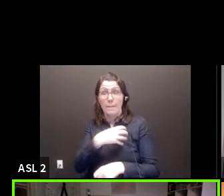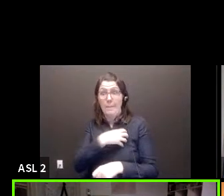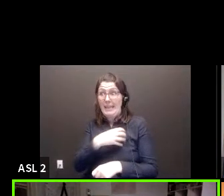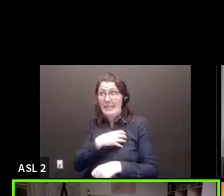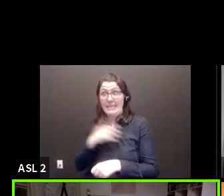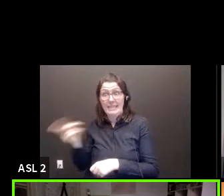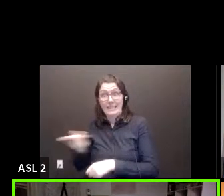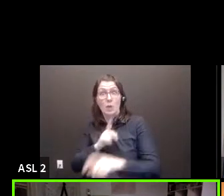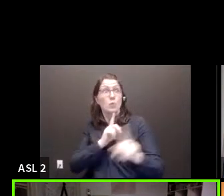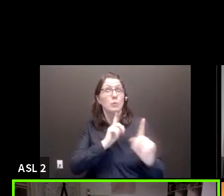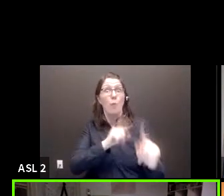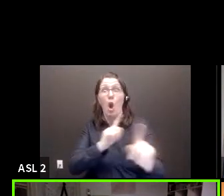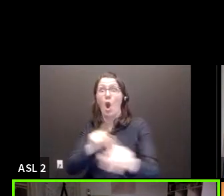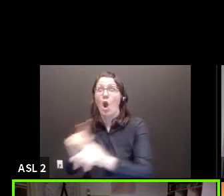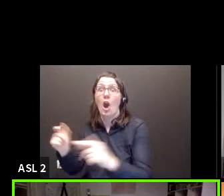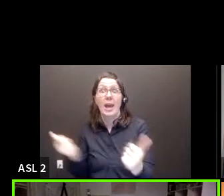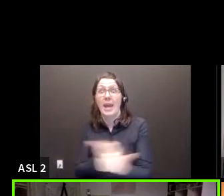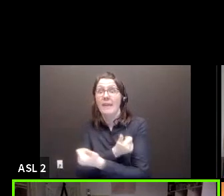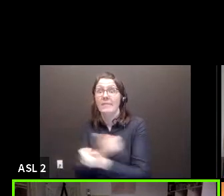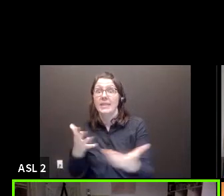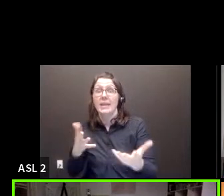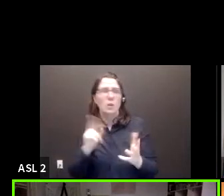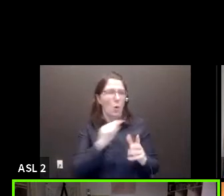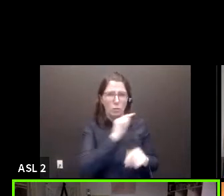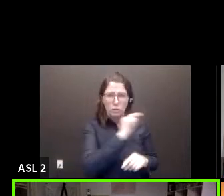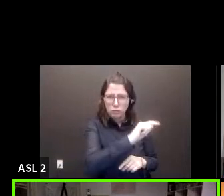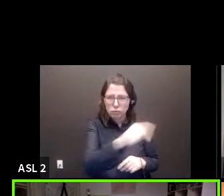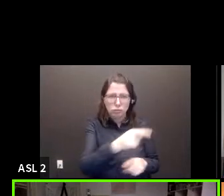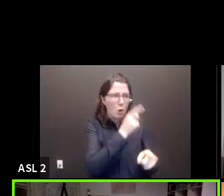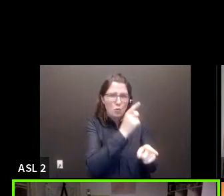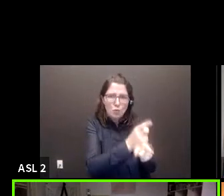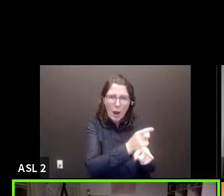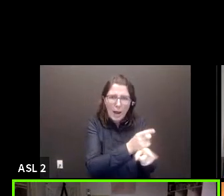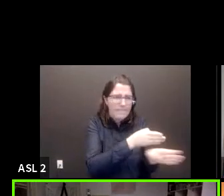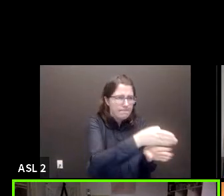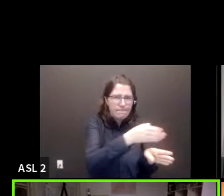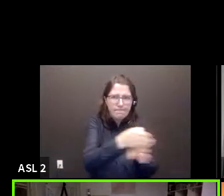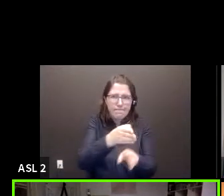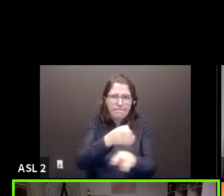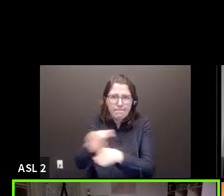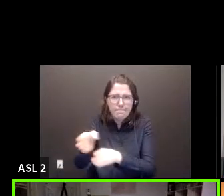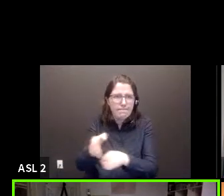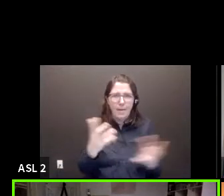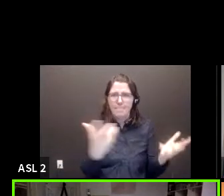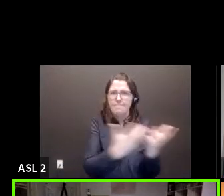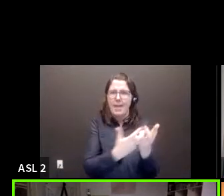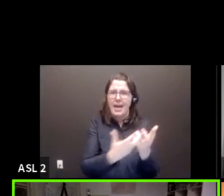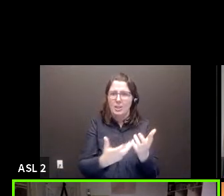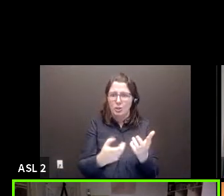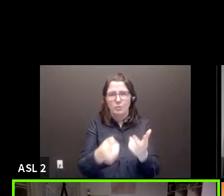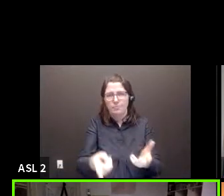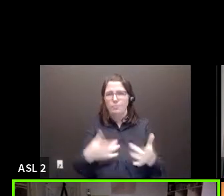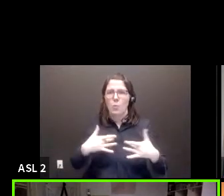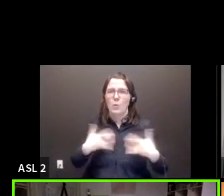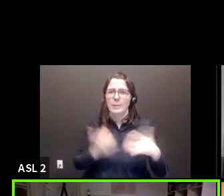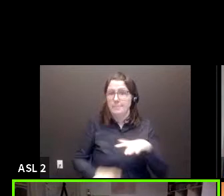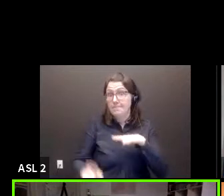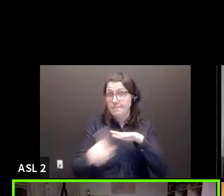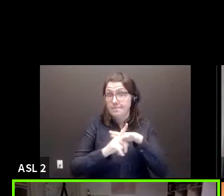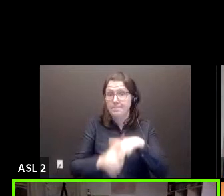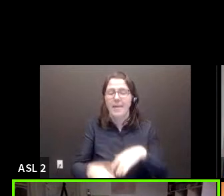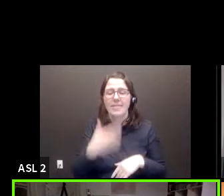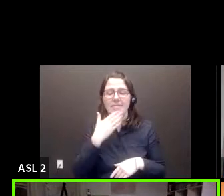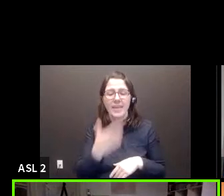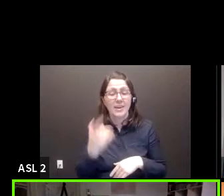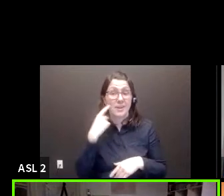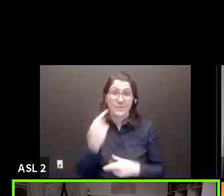that can provide the best assistance for people that need it so thank you very much once again for coming and